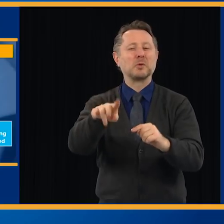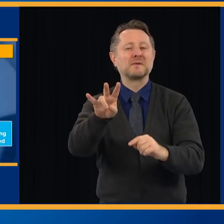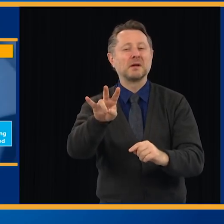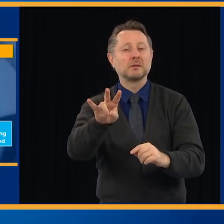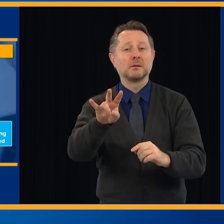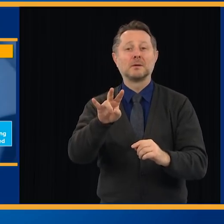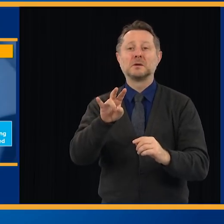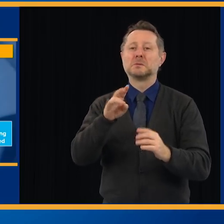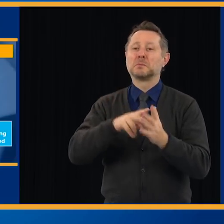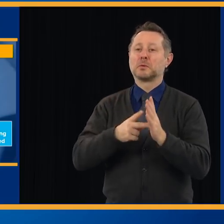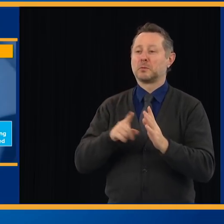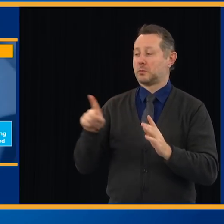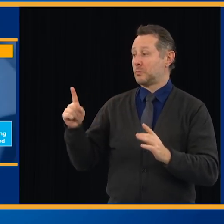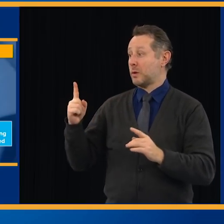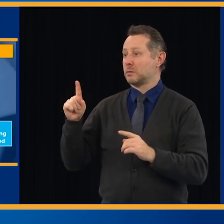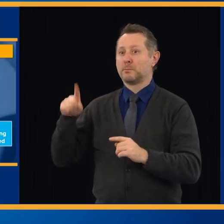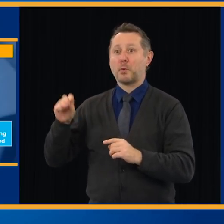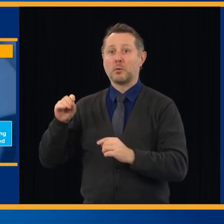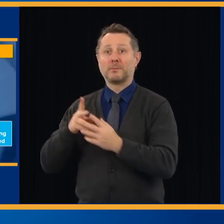person. They were at 0.7.